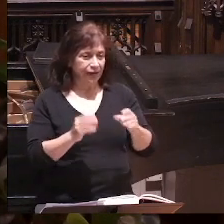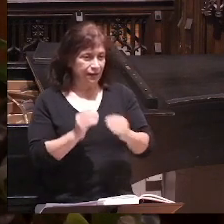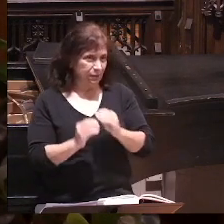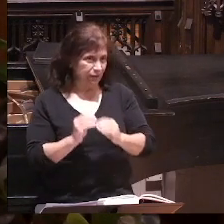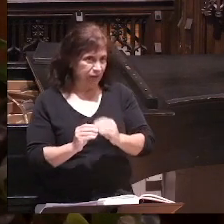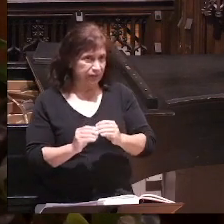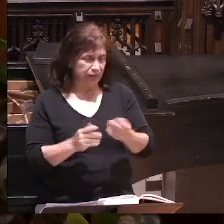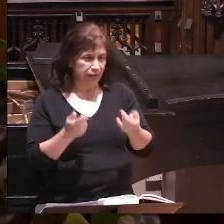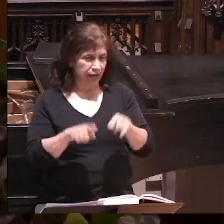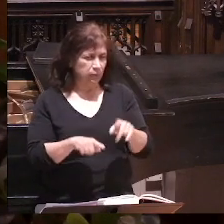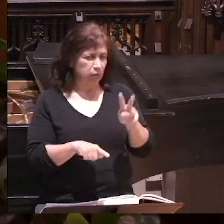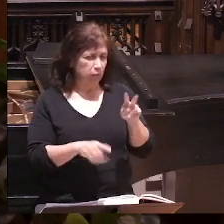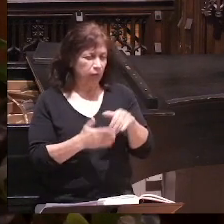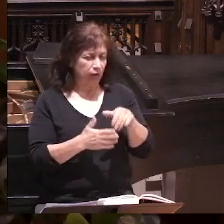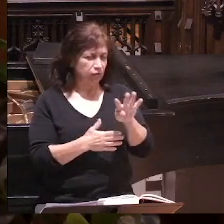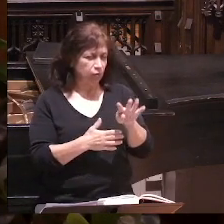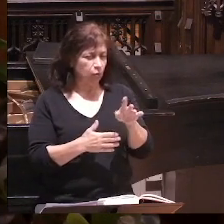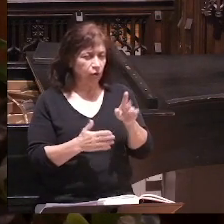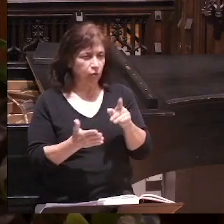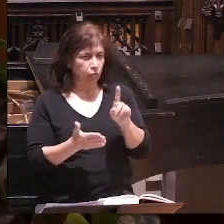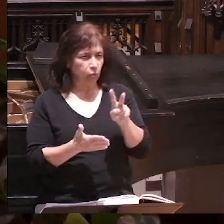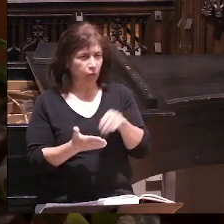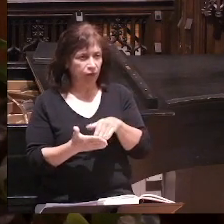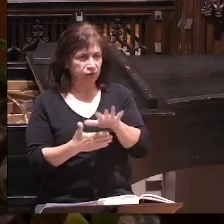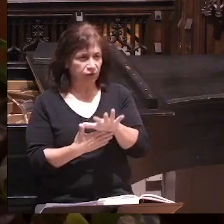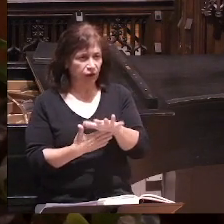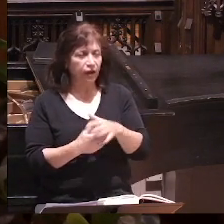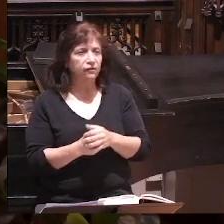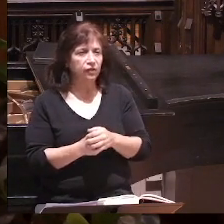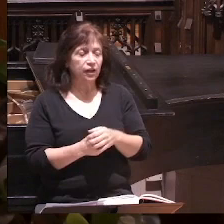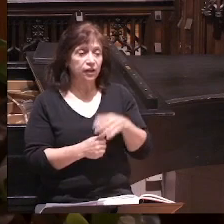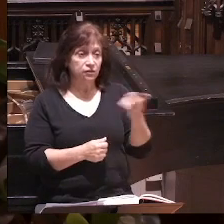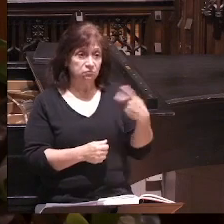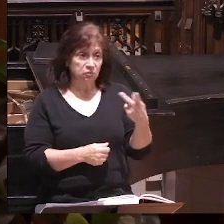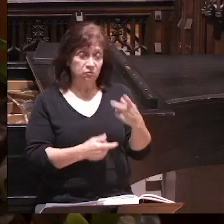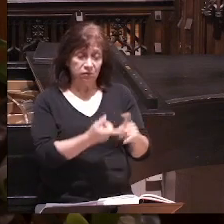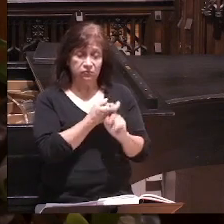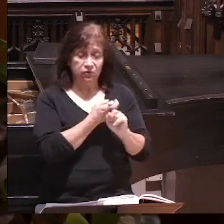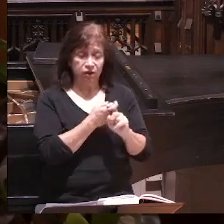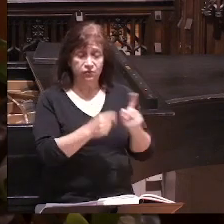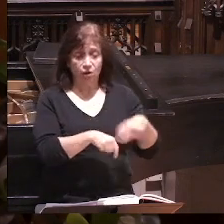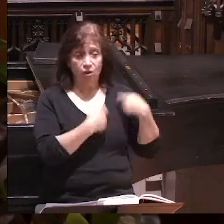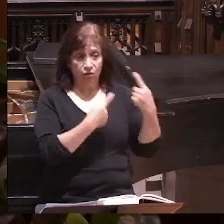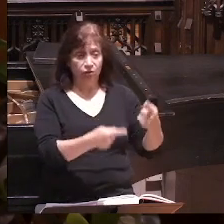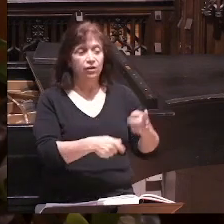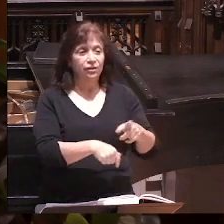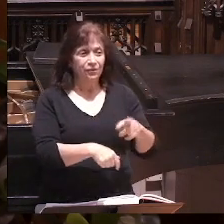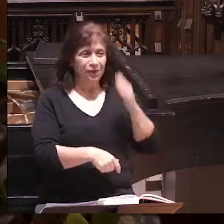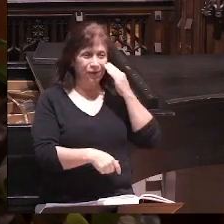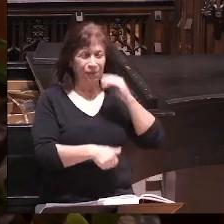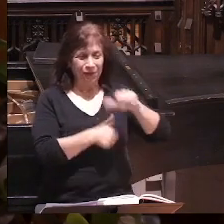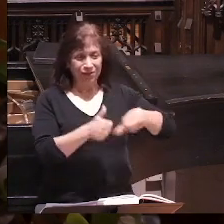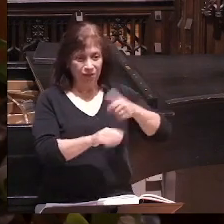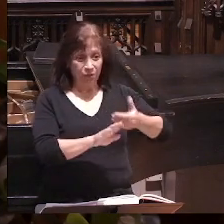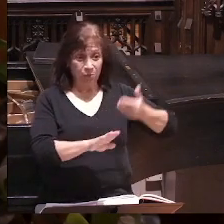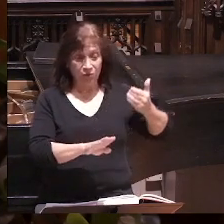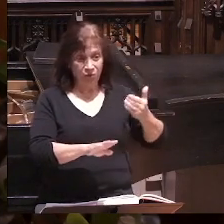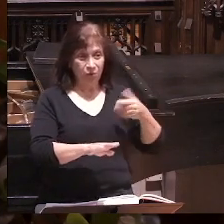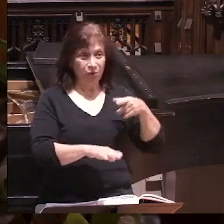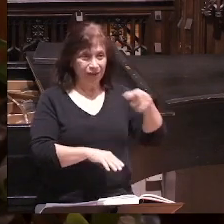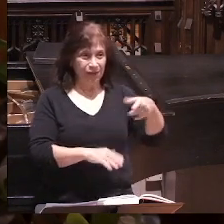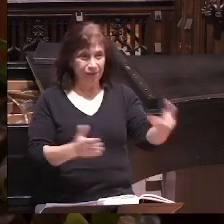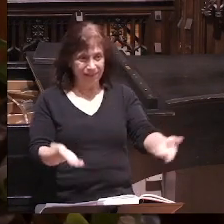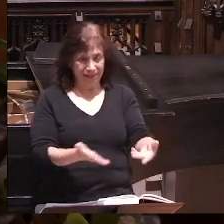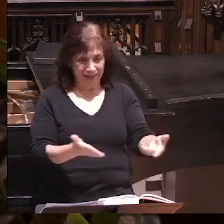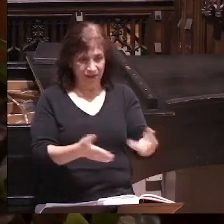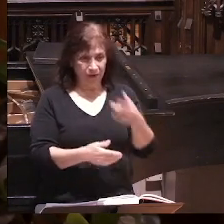in 2004, 2005. And Charles and I have been friends for a long time, knew each other even before he was